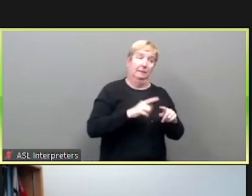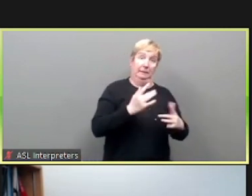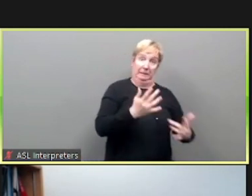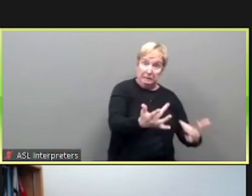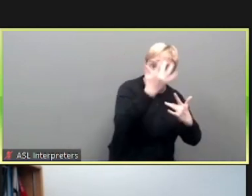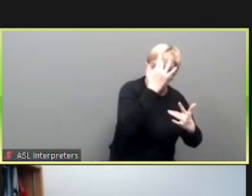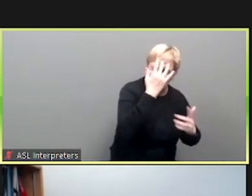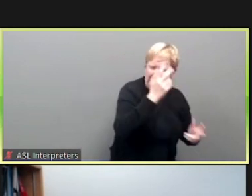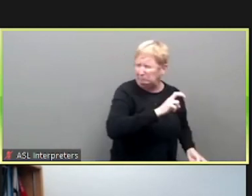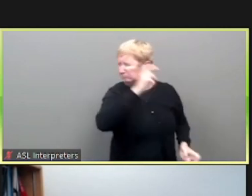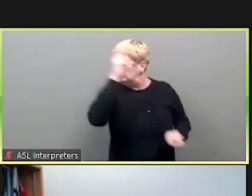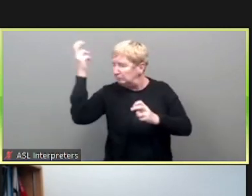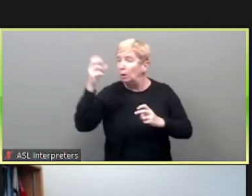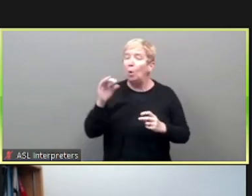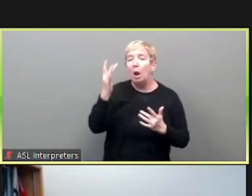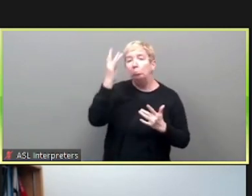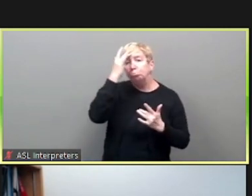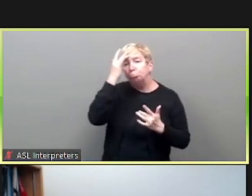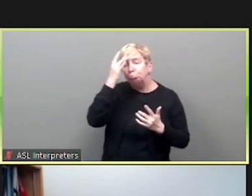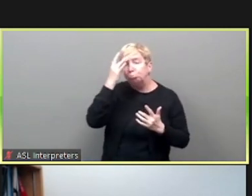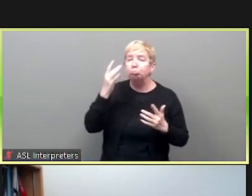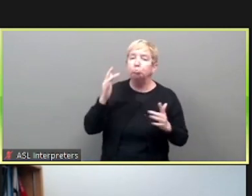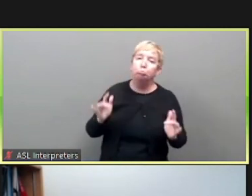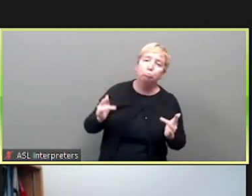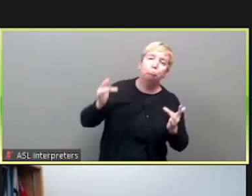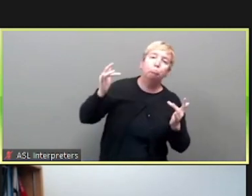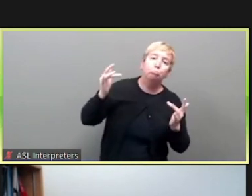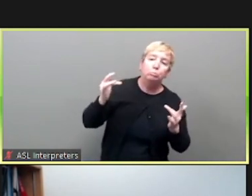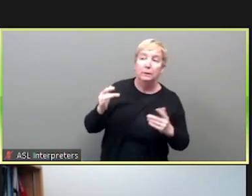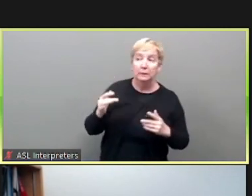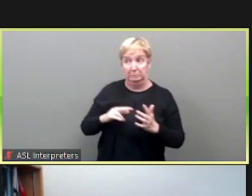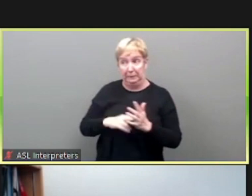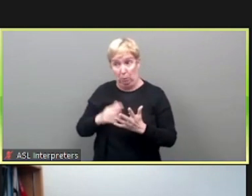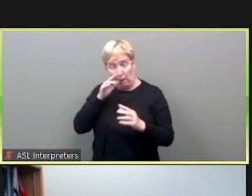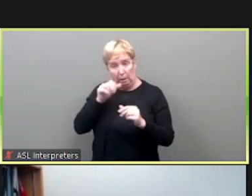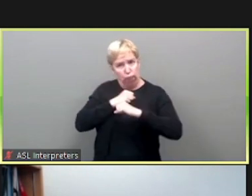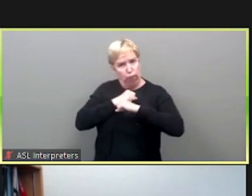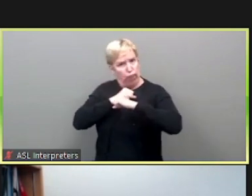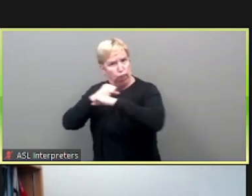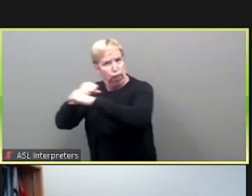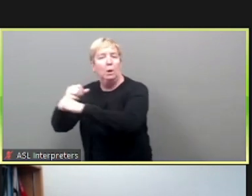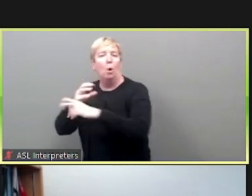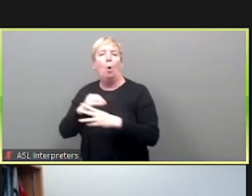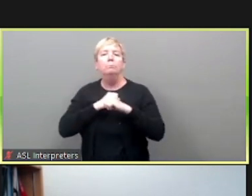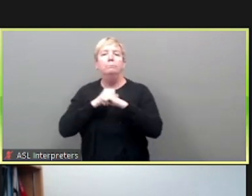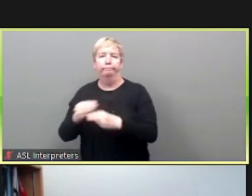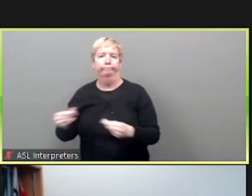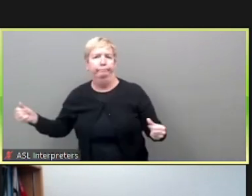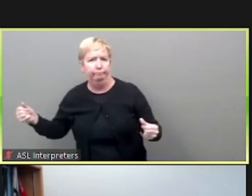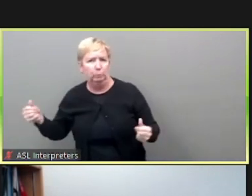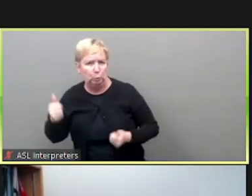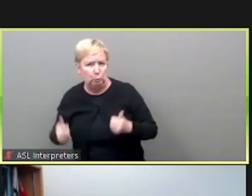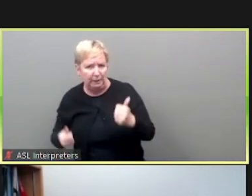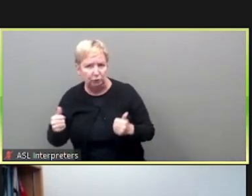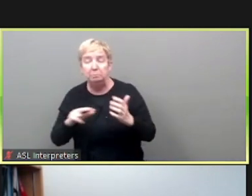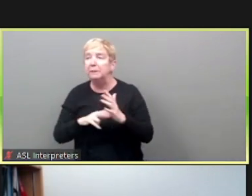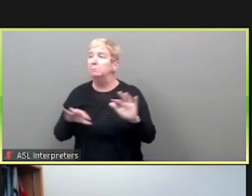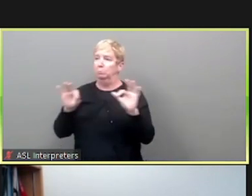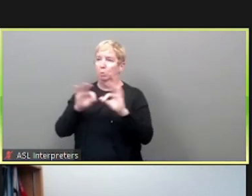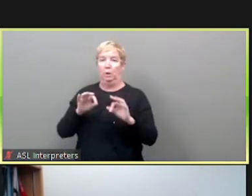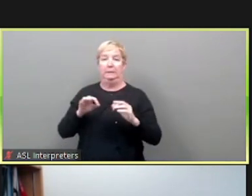clear how protected an individual will be against variants. And so I also want to just note that we